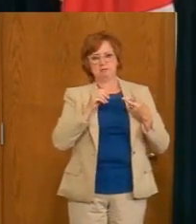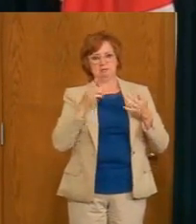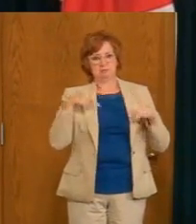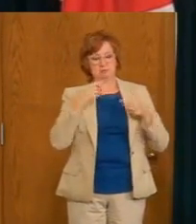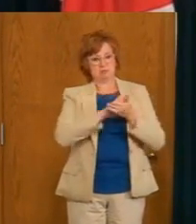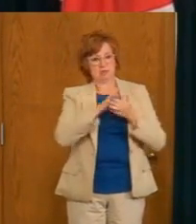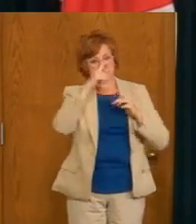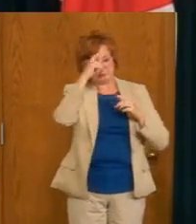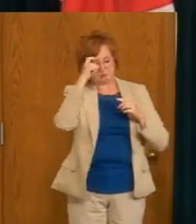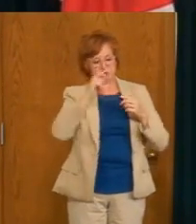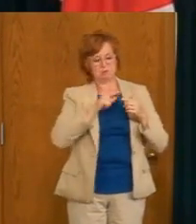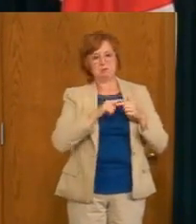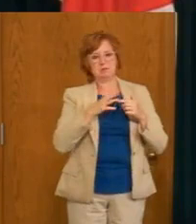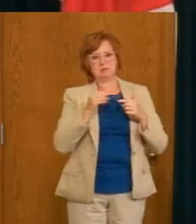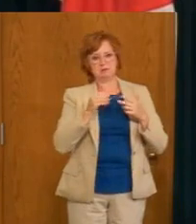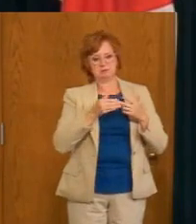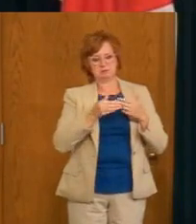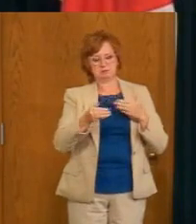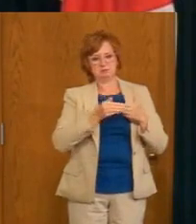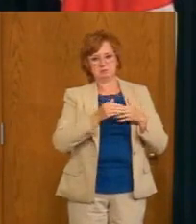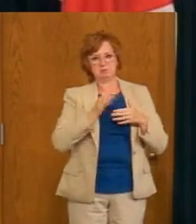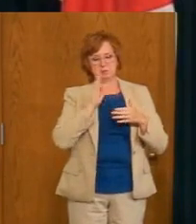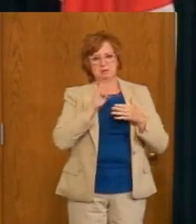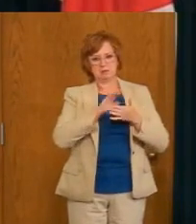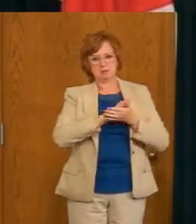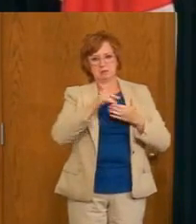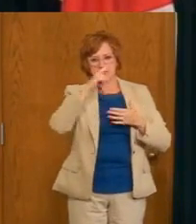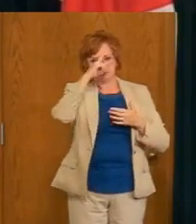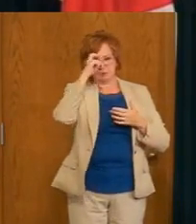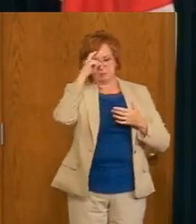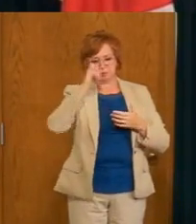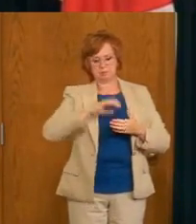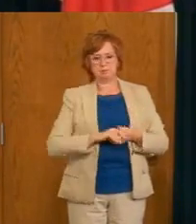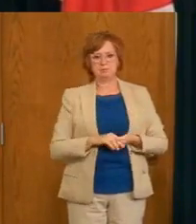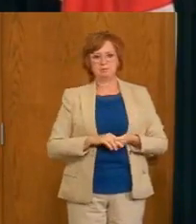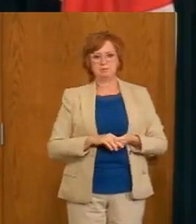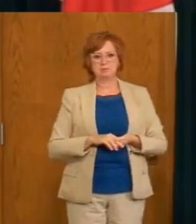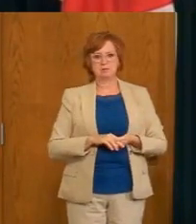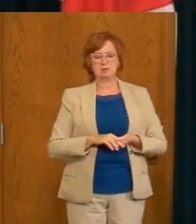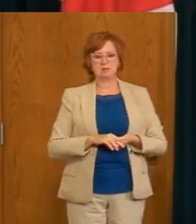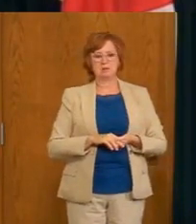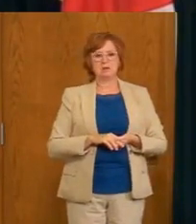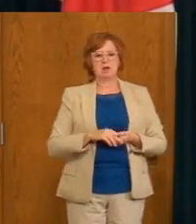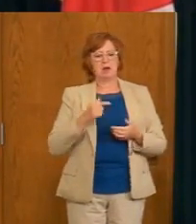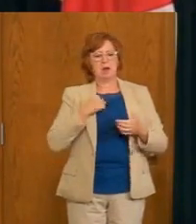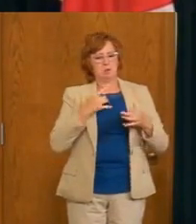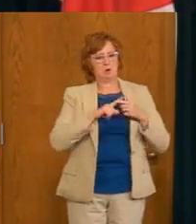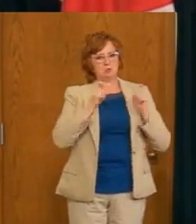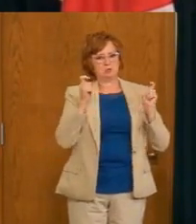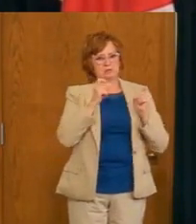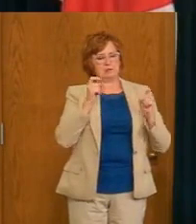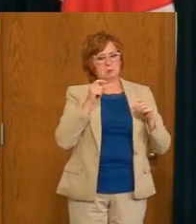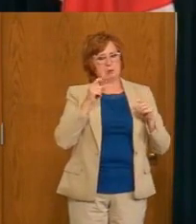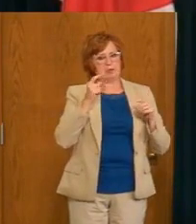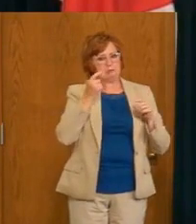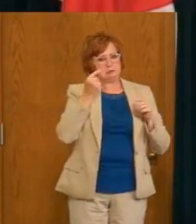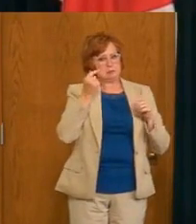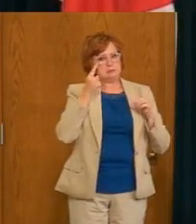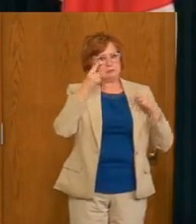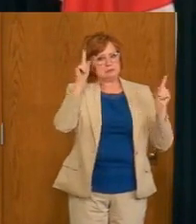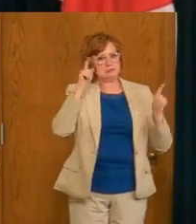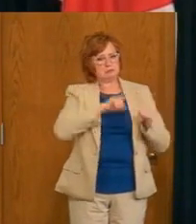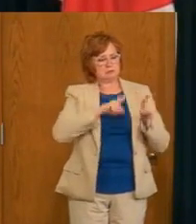to work if they're unwell, or you had that important wedding or a birthday party that you had to go to because it was special, and even if you're unwell,